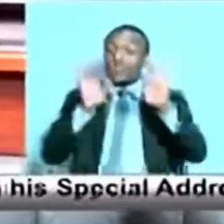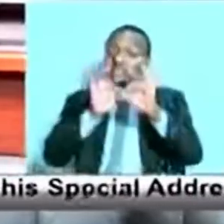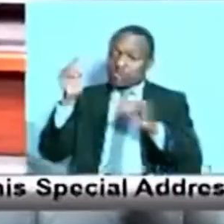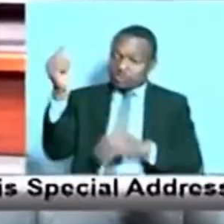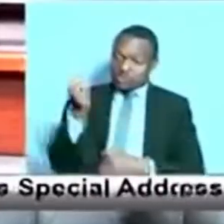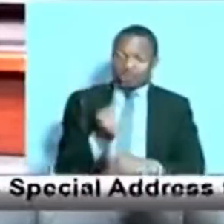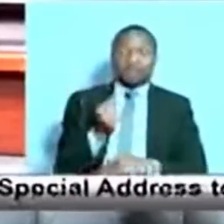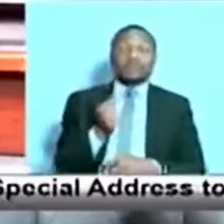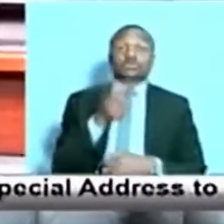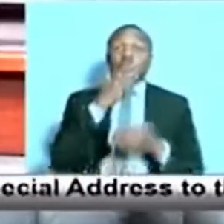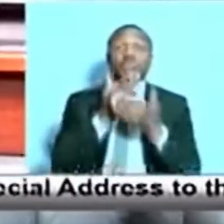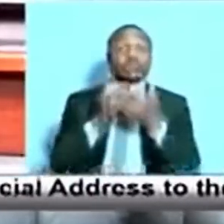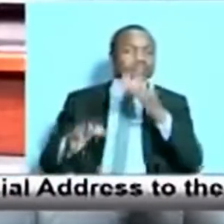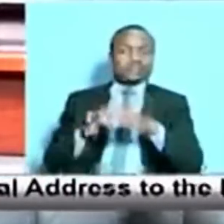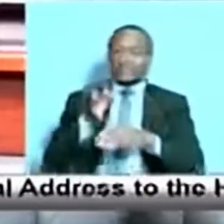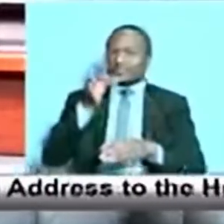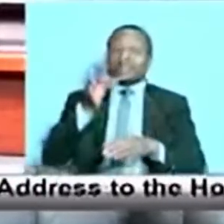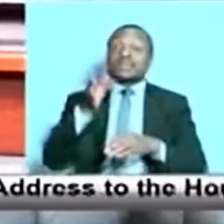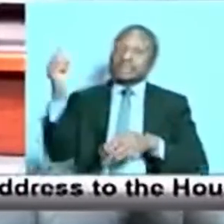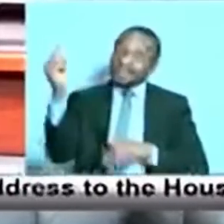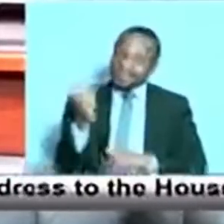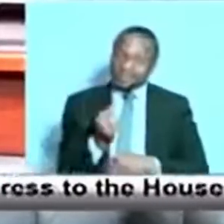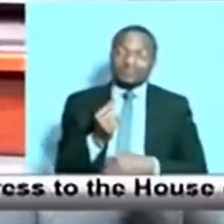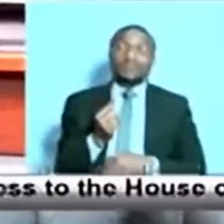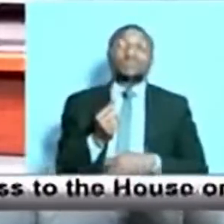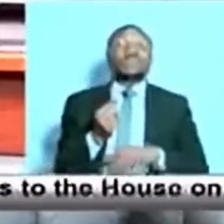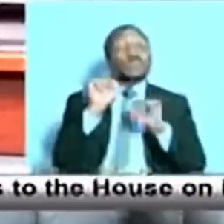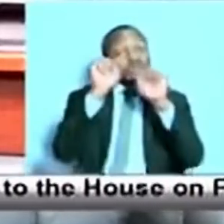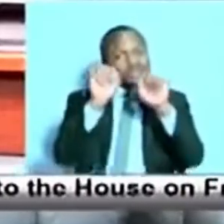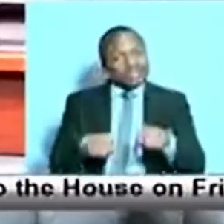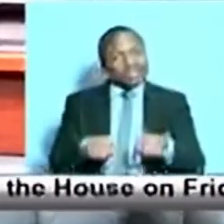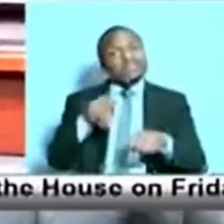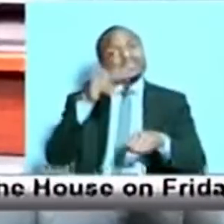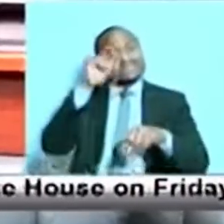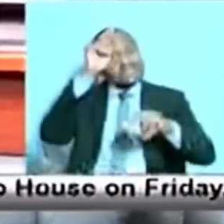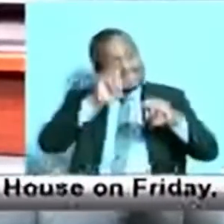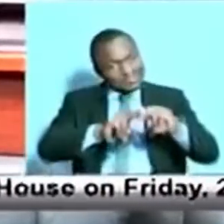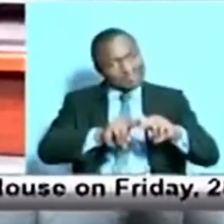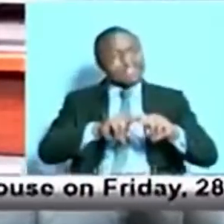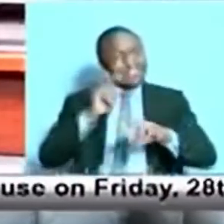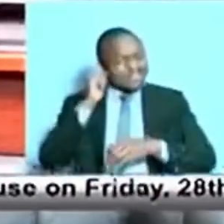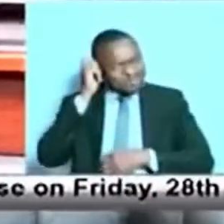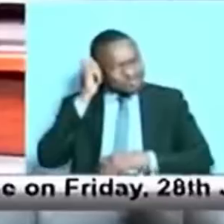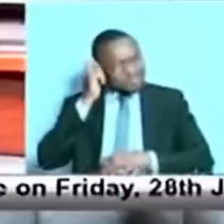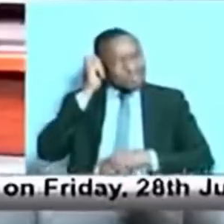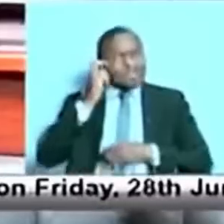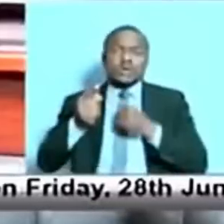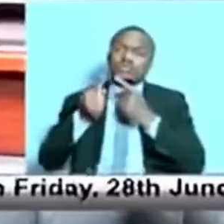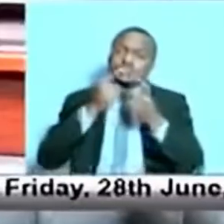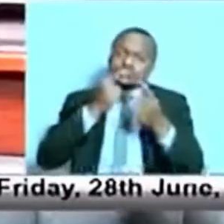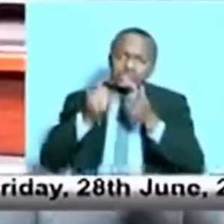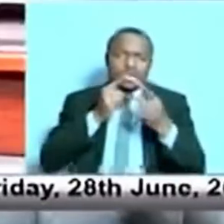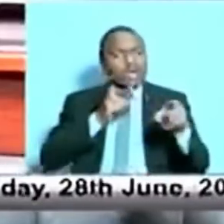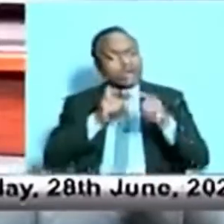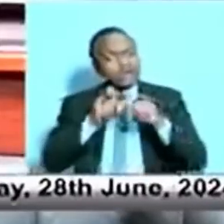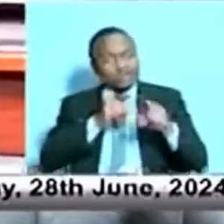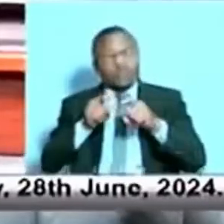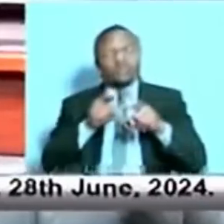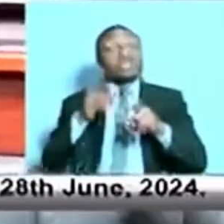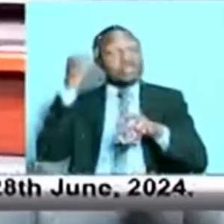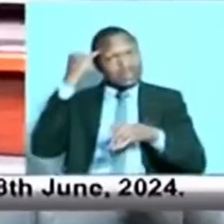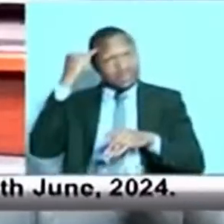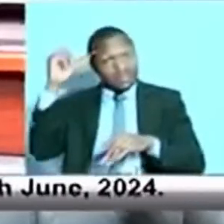come in good spirit and you come so that you can sit and analyze and talk and compete on